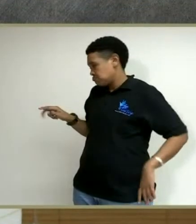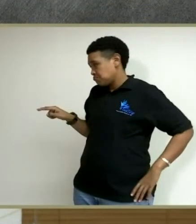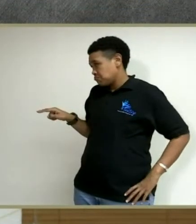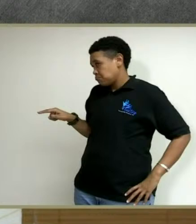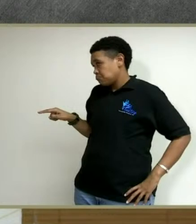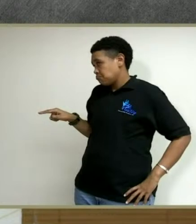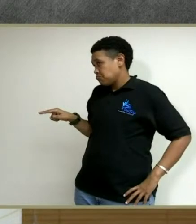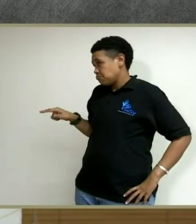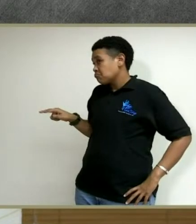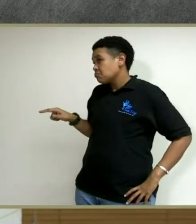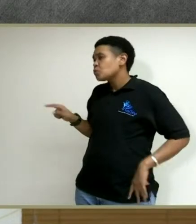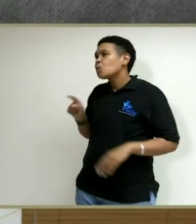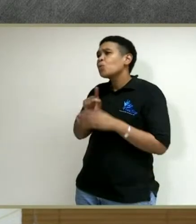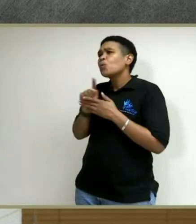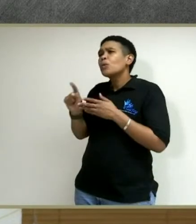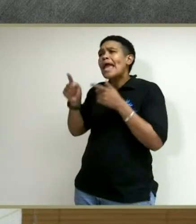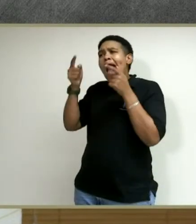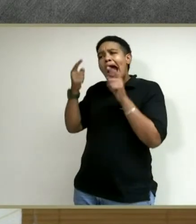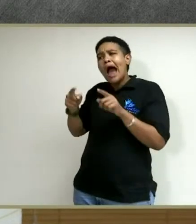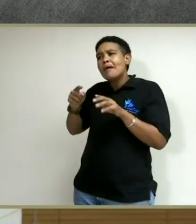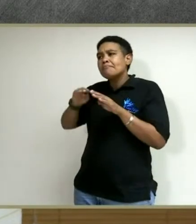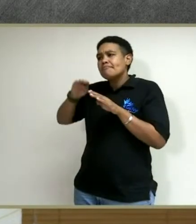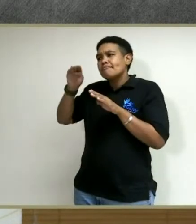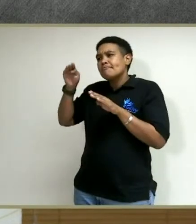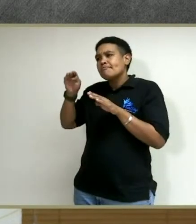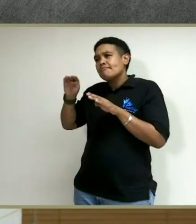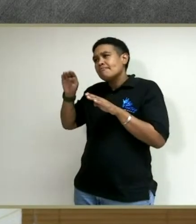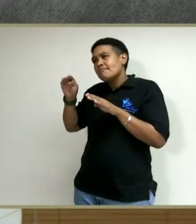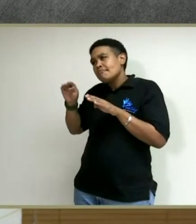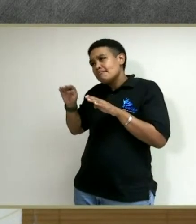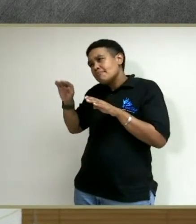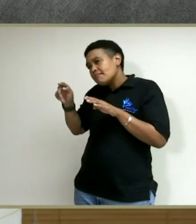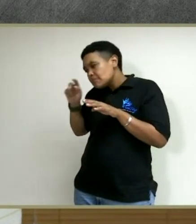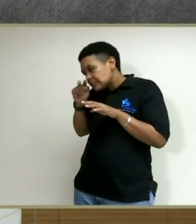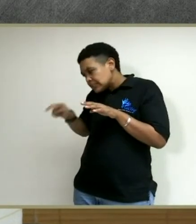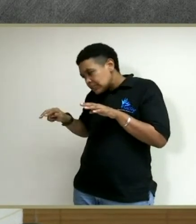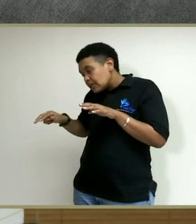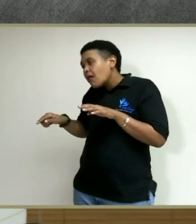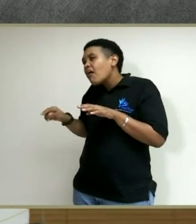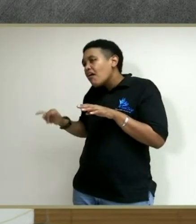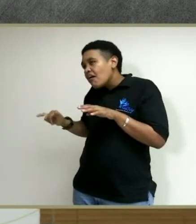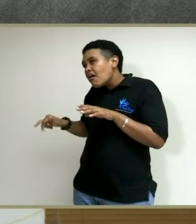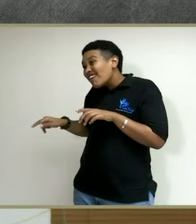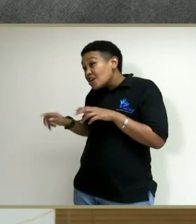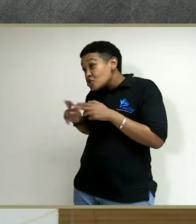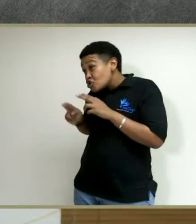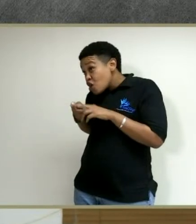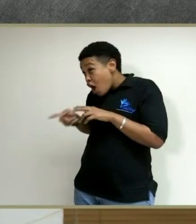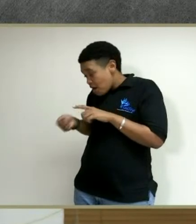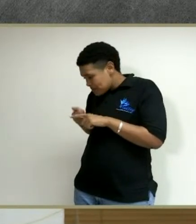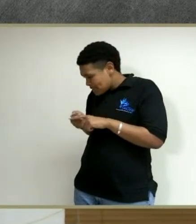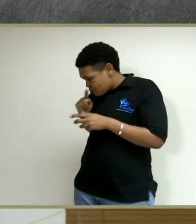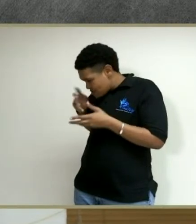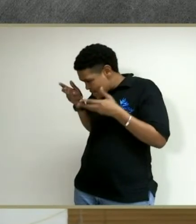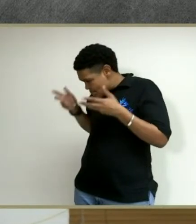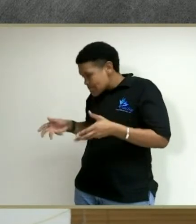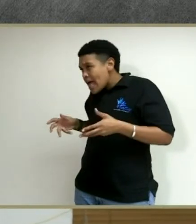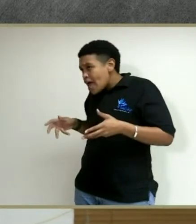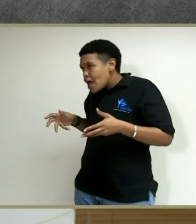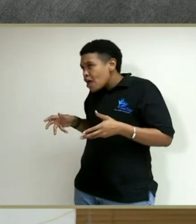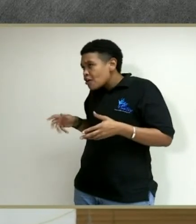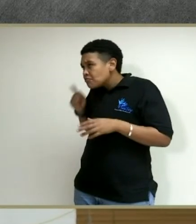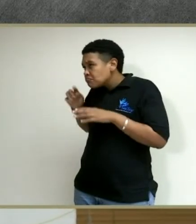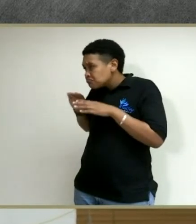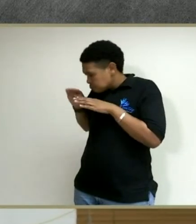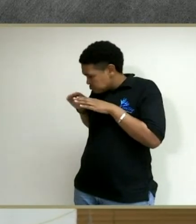occurrence, and you can see the numbers are there